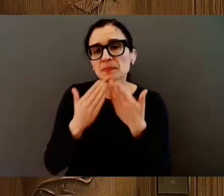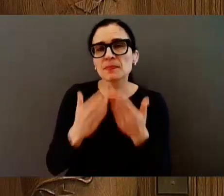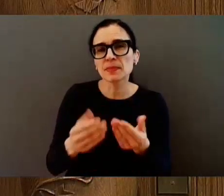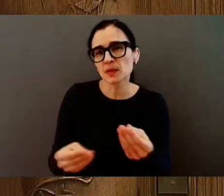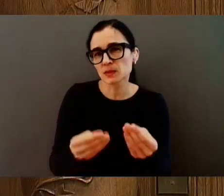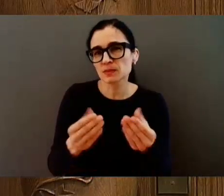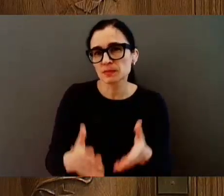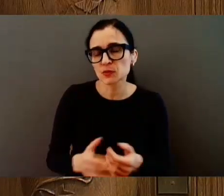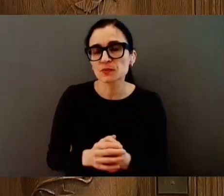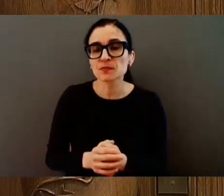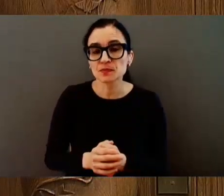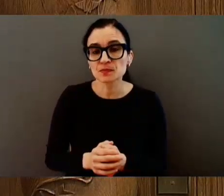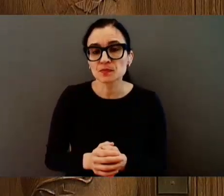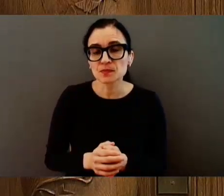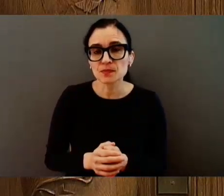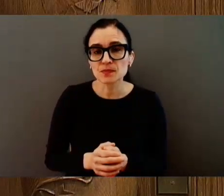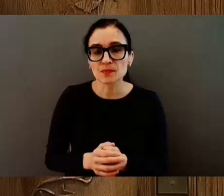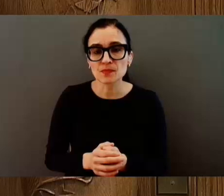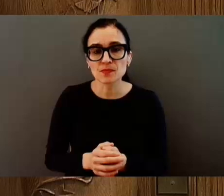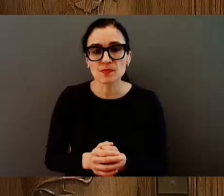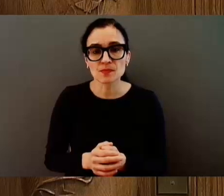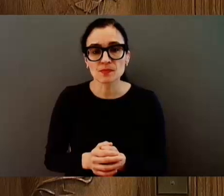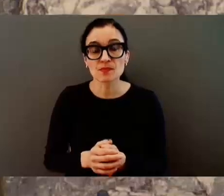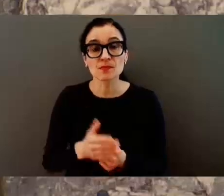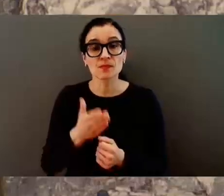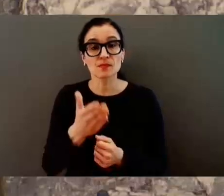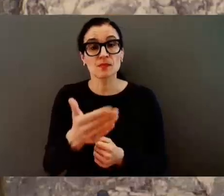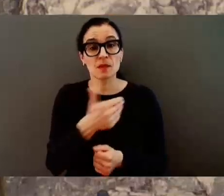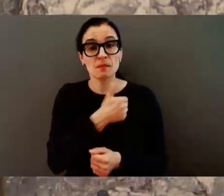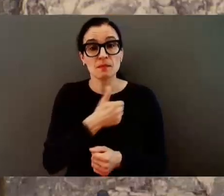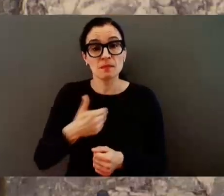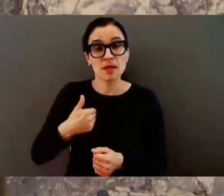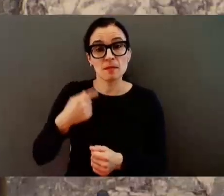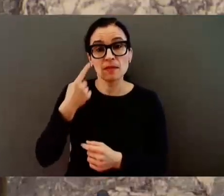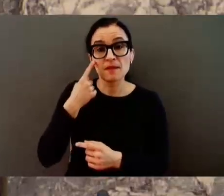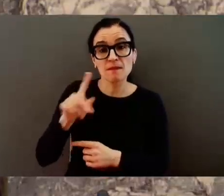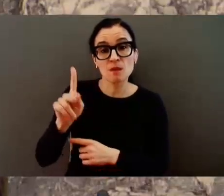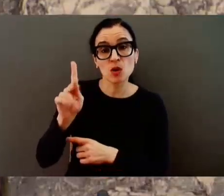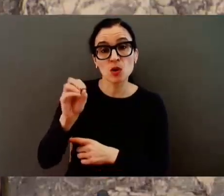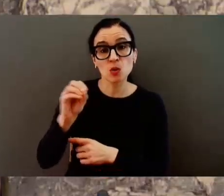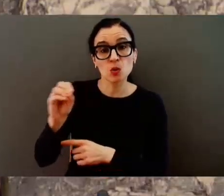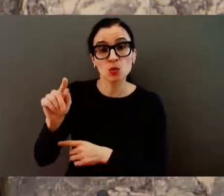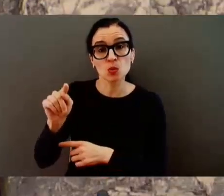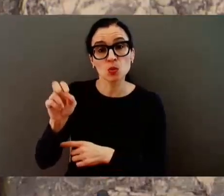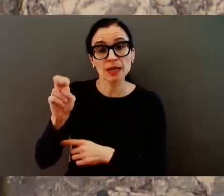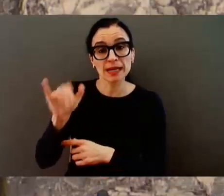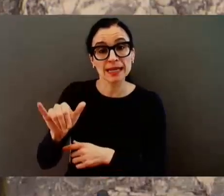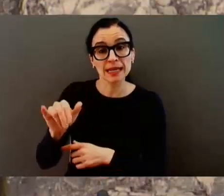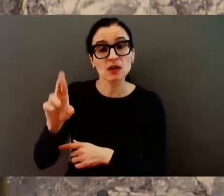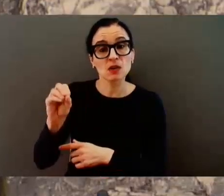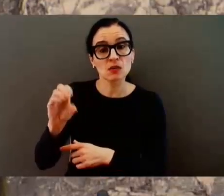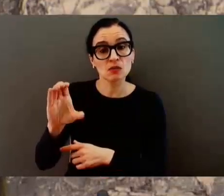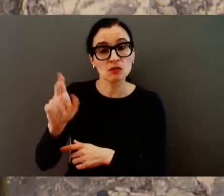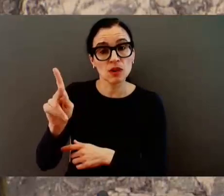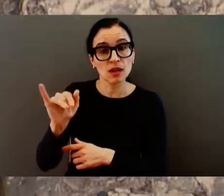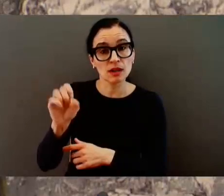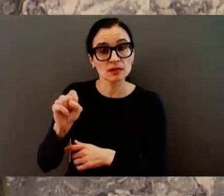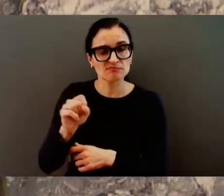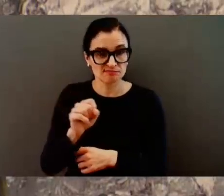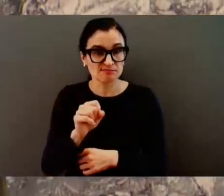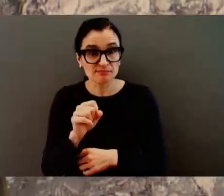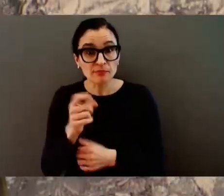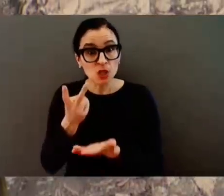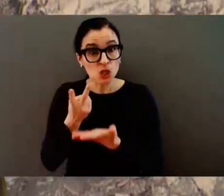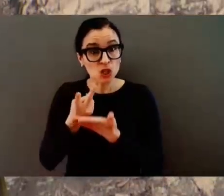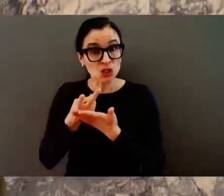Member for Kootenay Rockies. Mr. Speaker, just 2 weeks ago in Cranbrook, 2 nurses were attacked by the same patient.